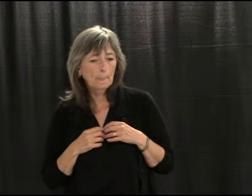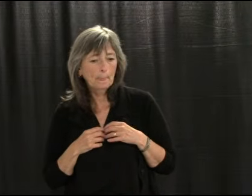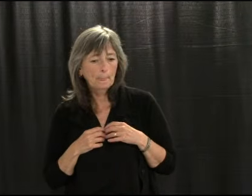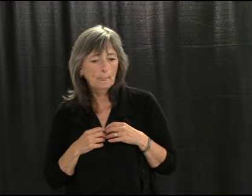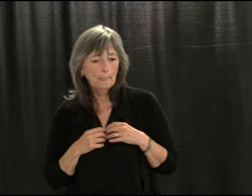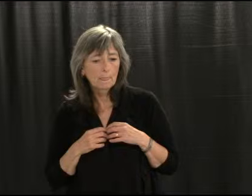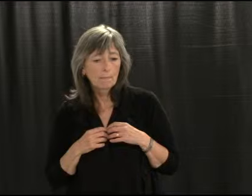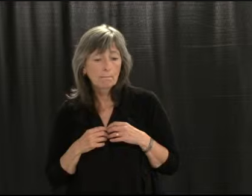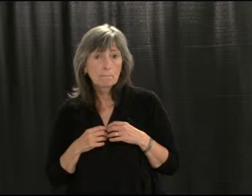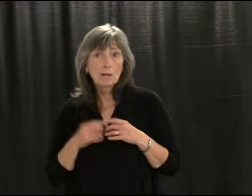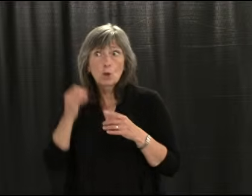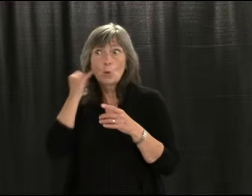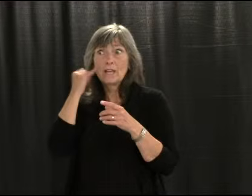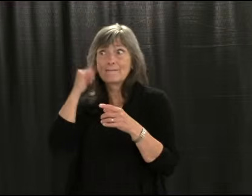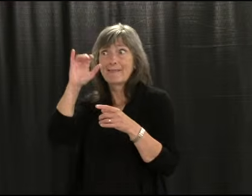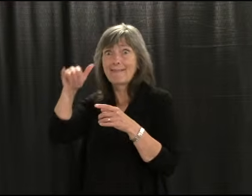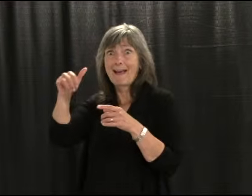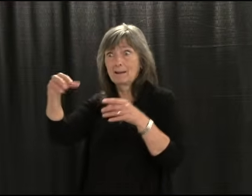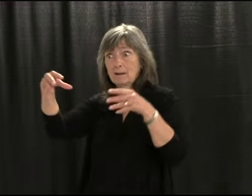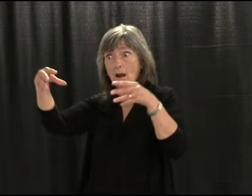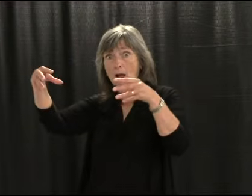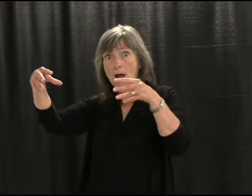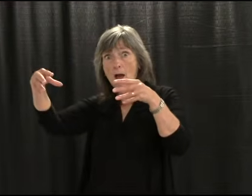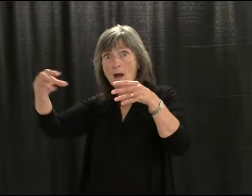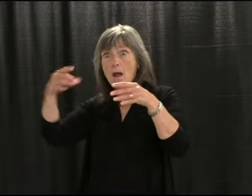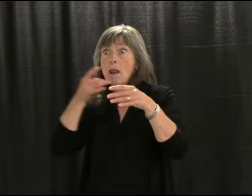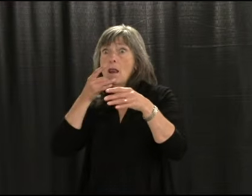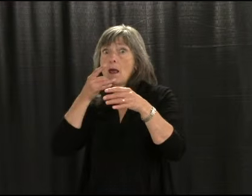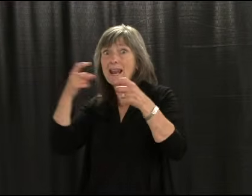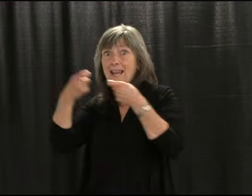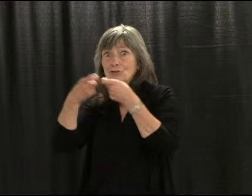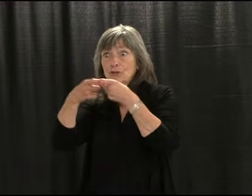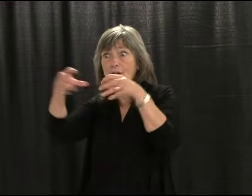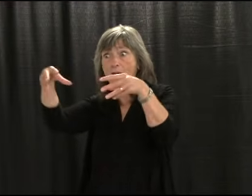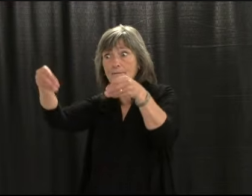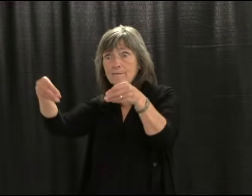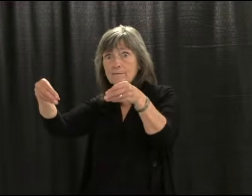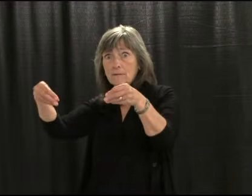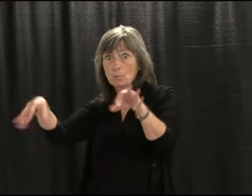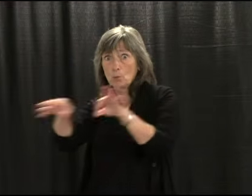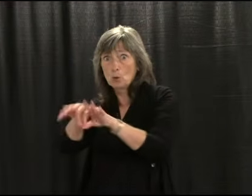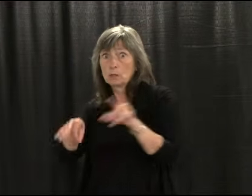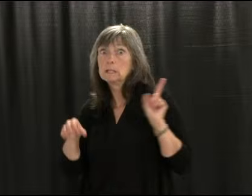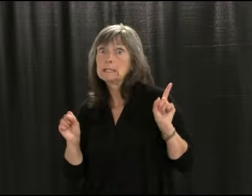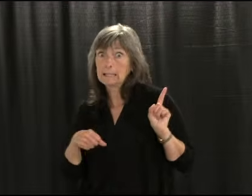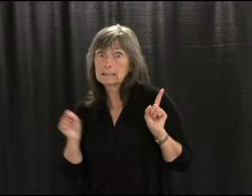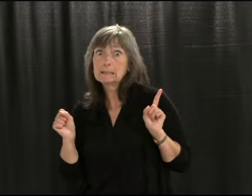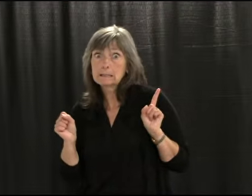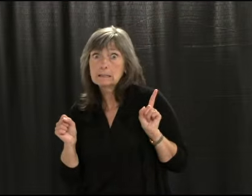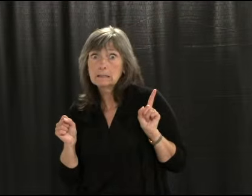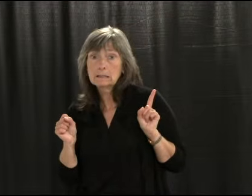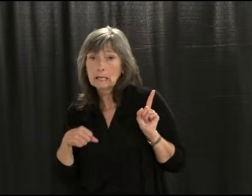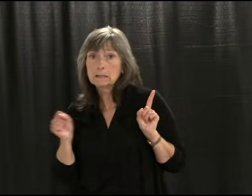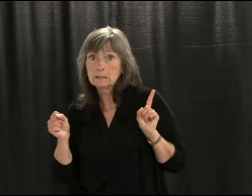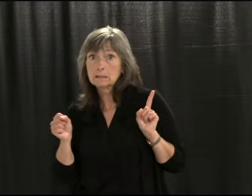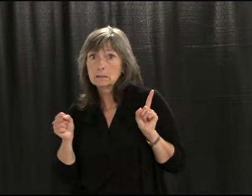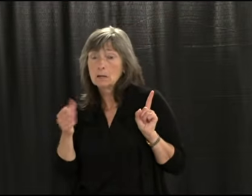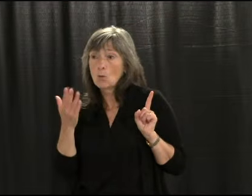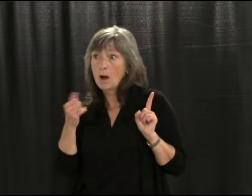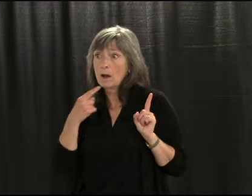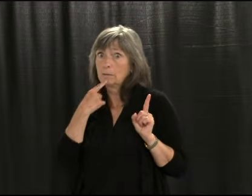that would be a big deal if Yes. that were to go down, essentially, right? Yeah, so that's why it's very important to make sure the assets are available to focus on